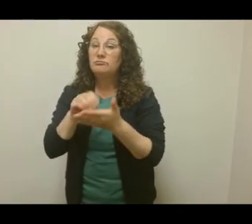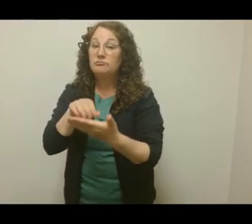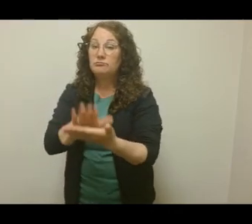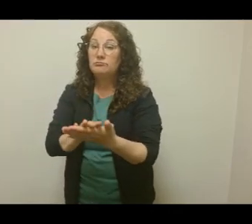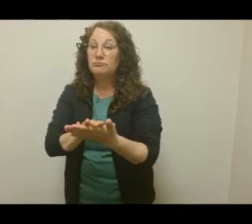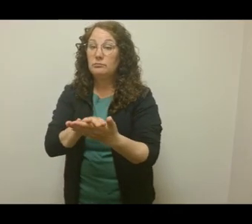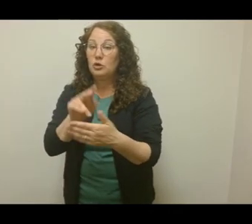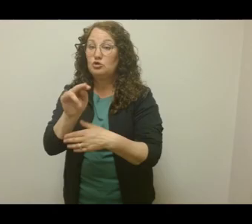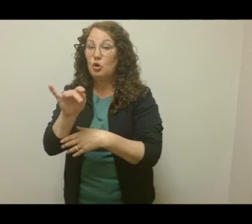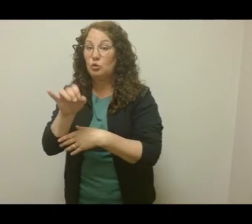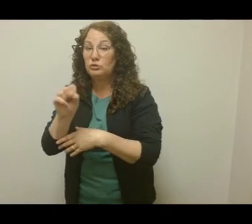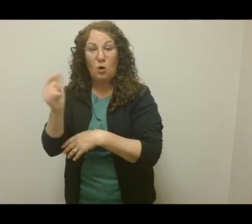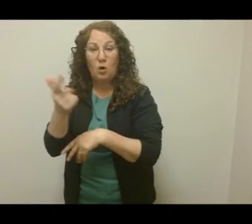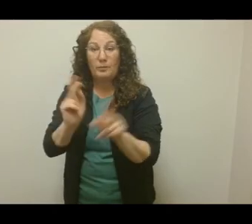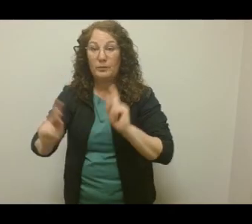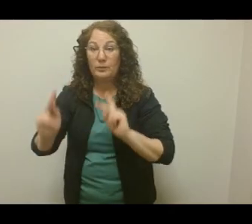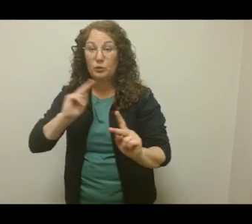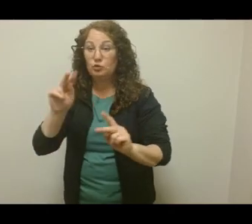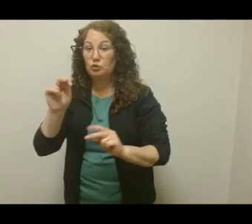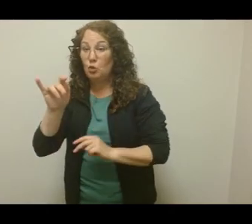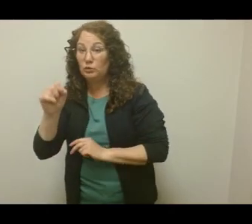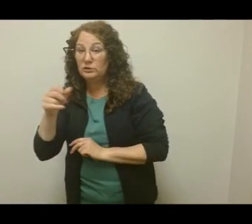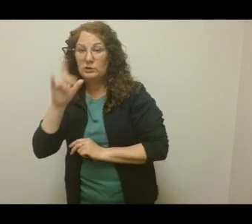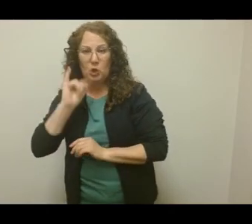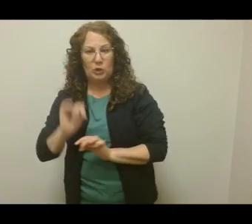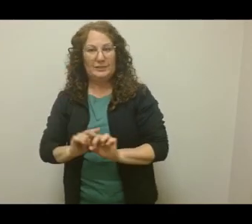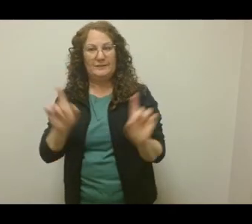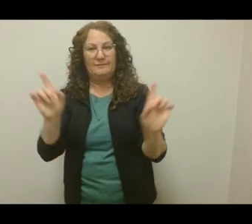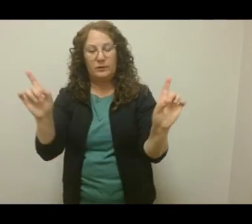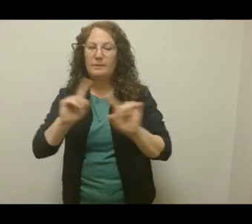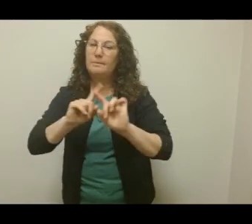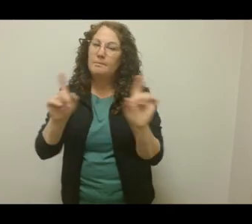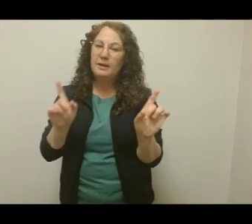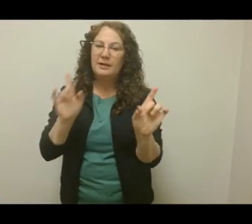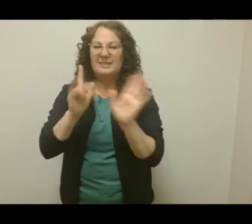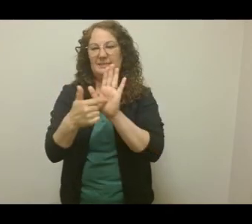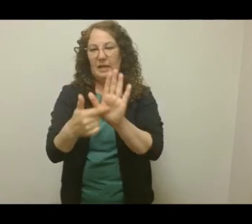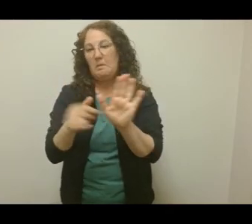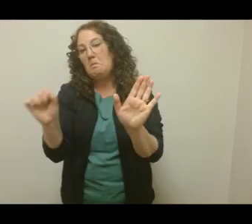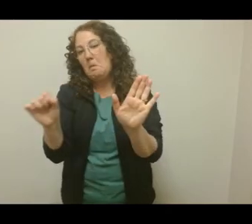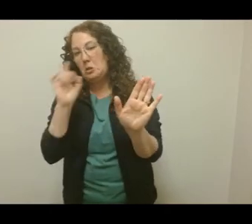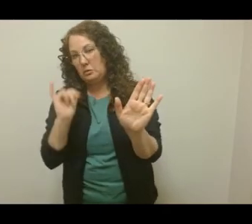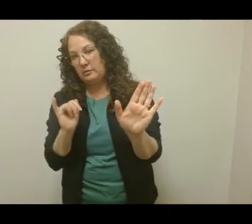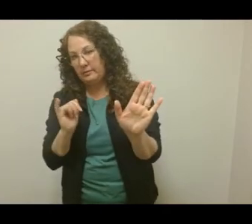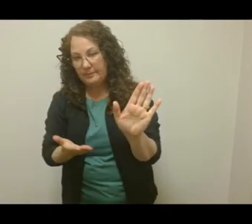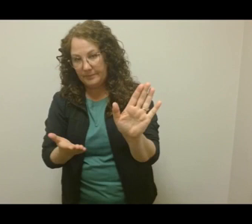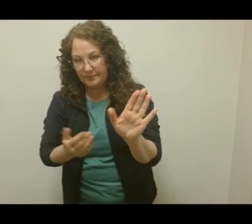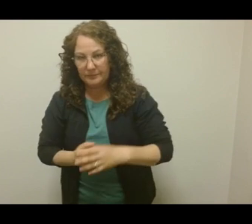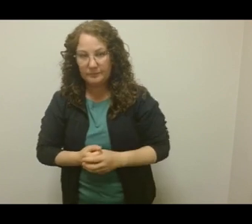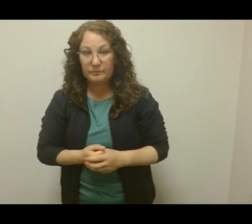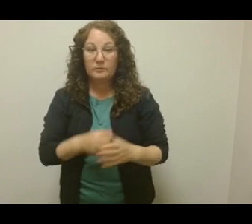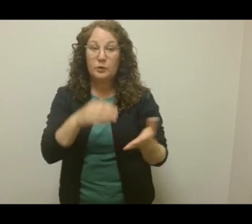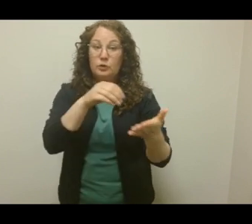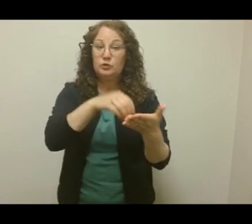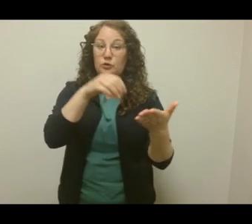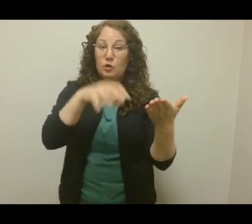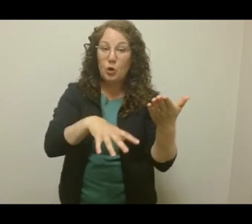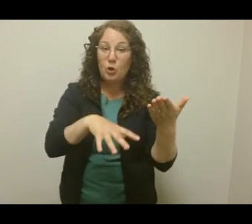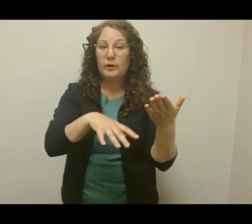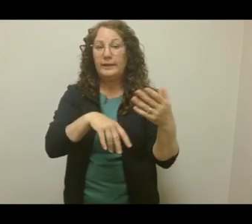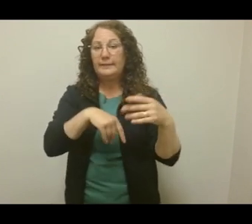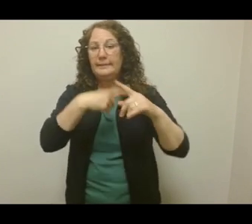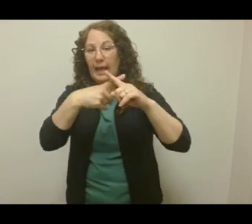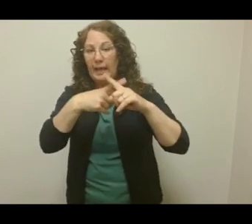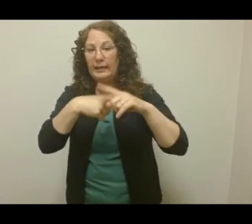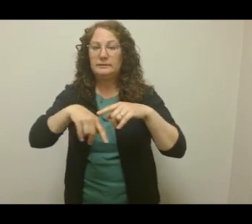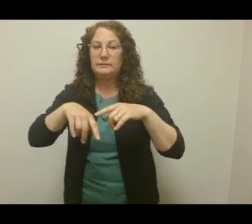this, everyone's notes would probably look a little bit different, but here's an example of what they could look like. So students, X quotes in